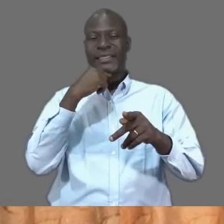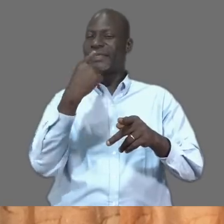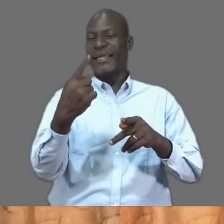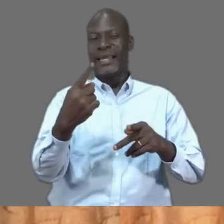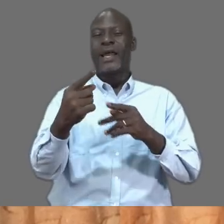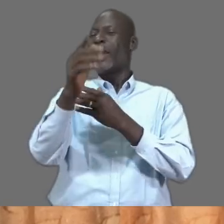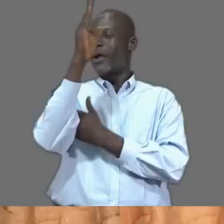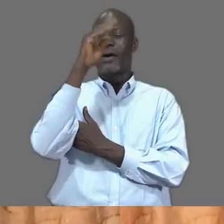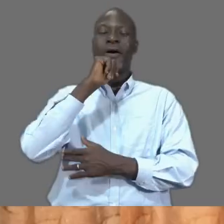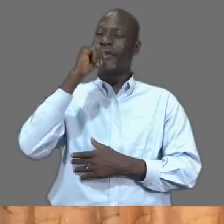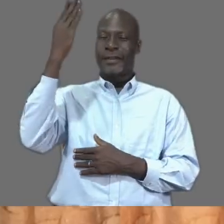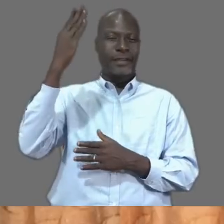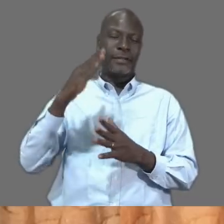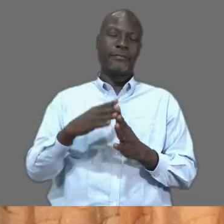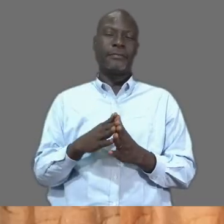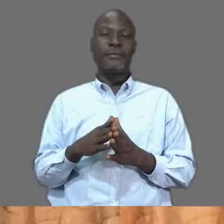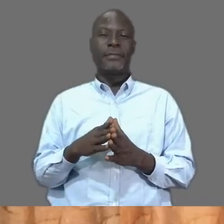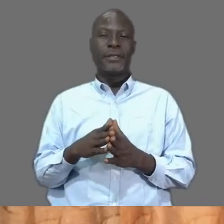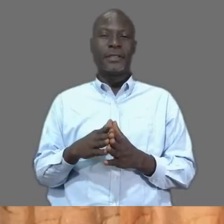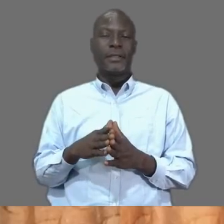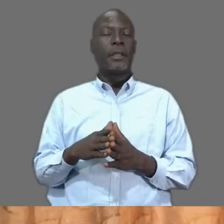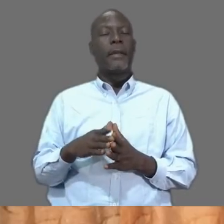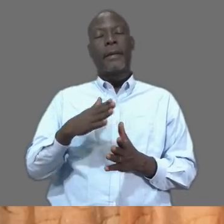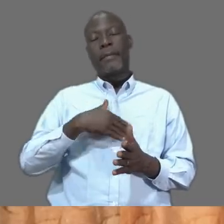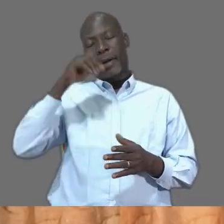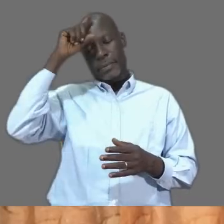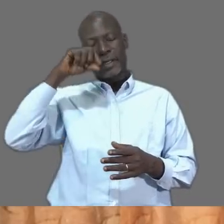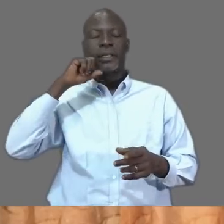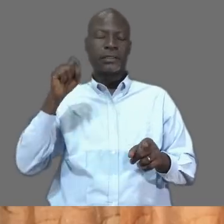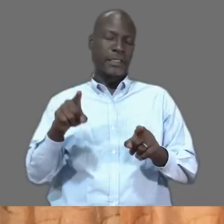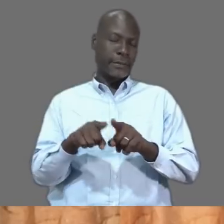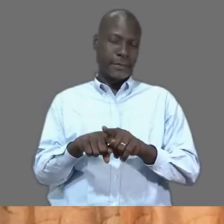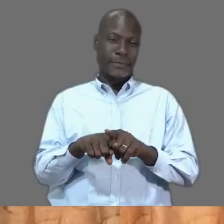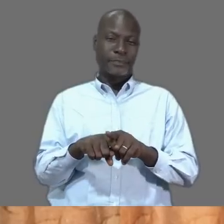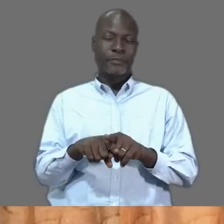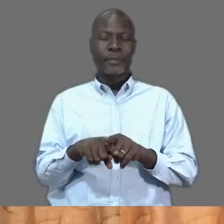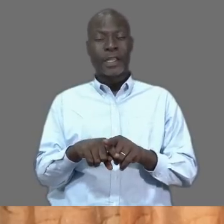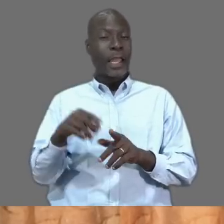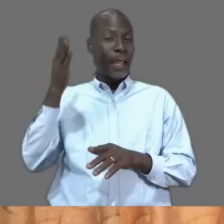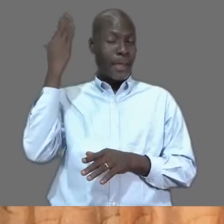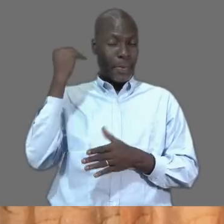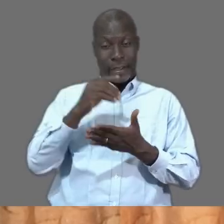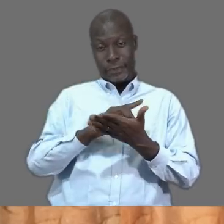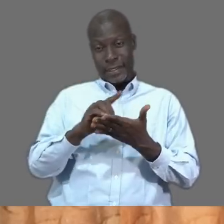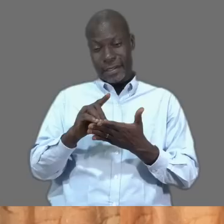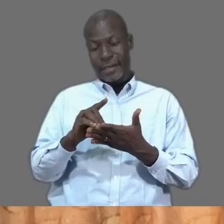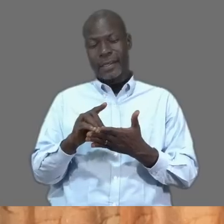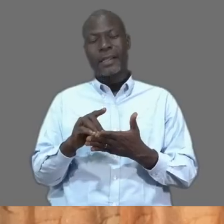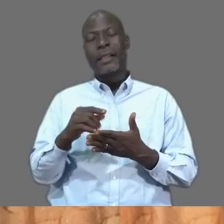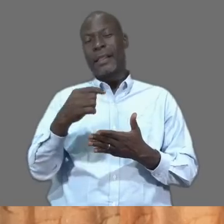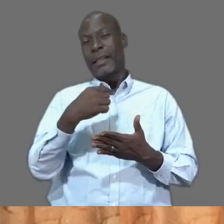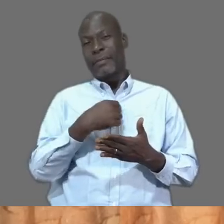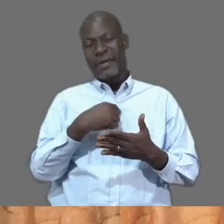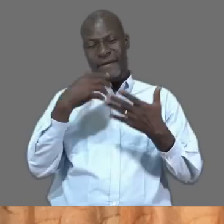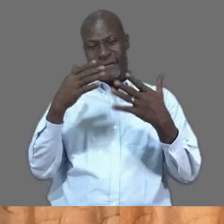se onyame bia eni ho mi dafopa ehutiame na last week no me ne okasa